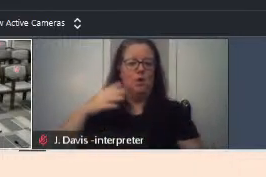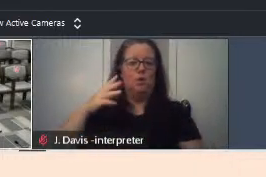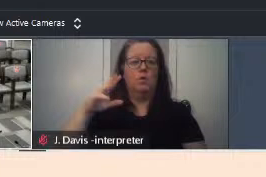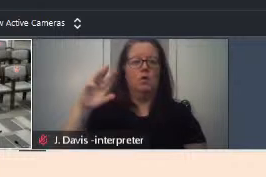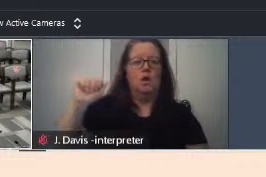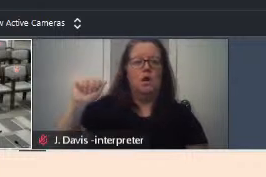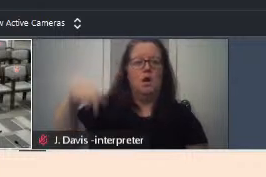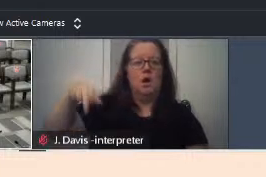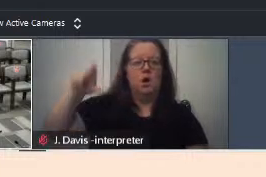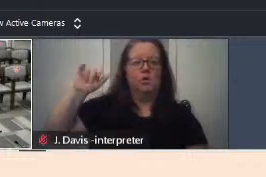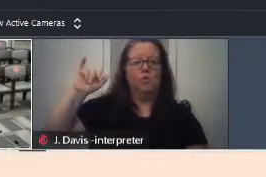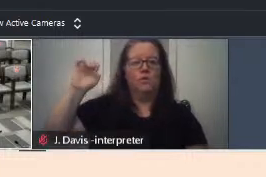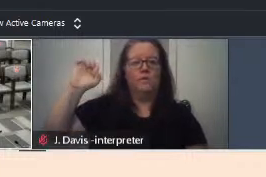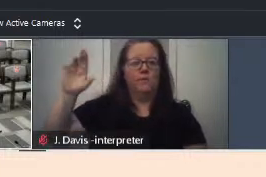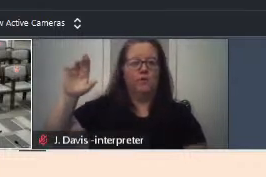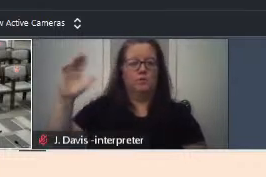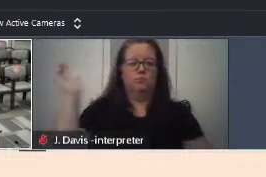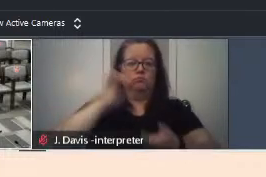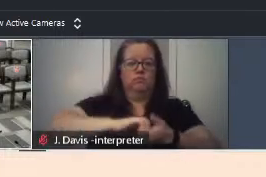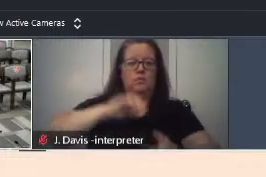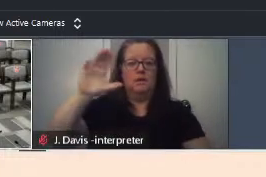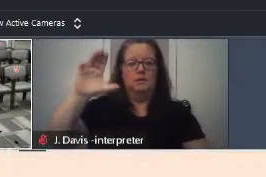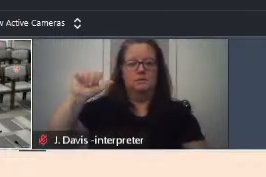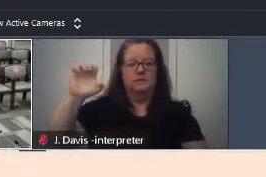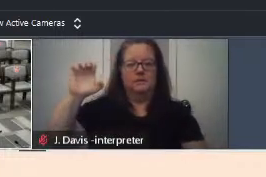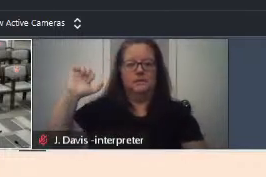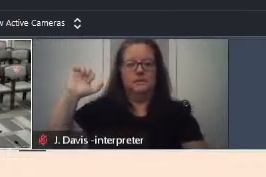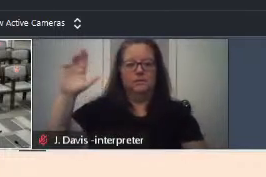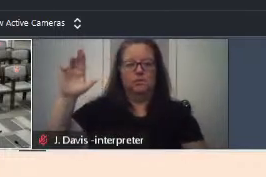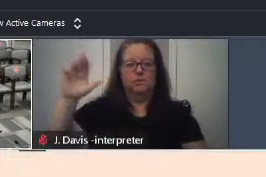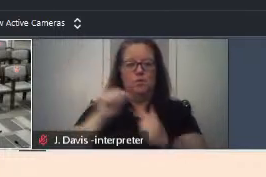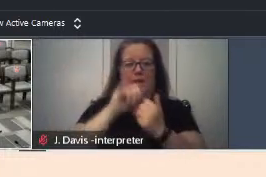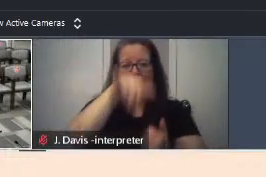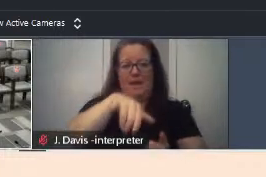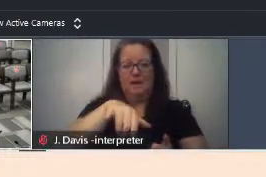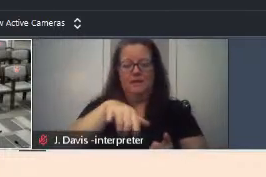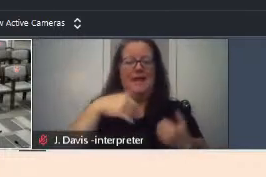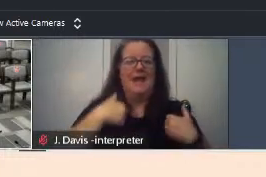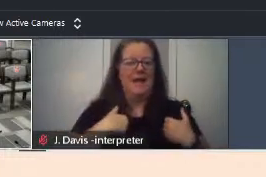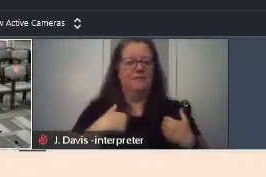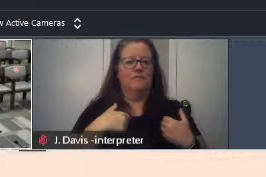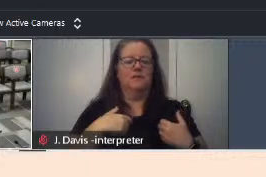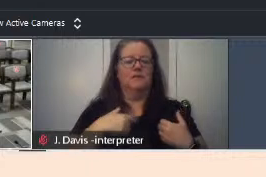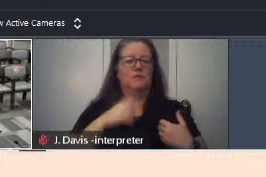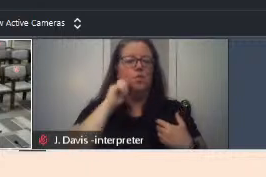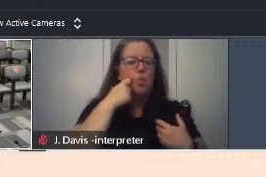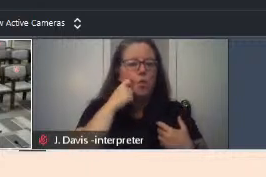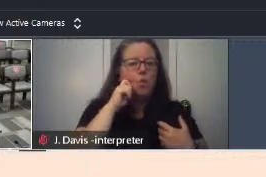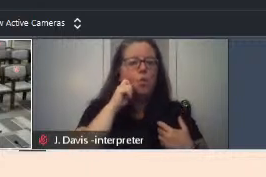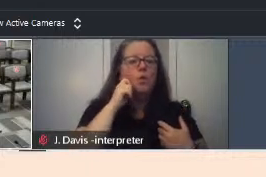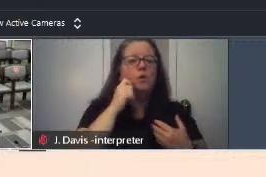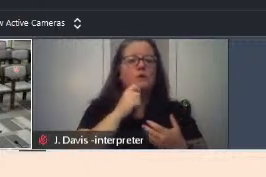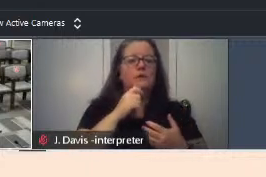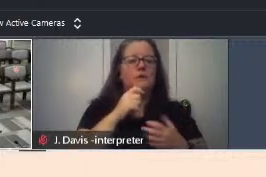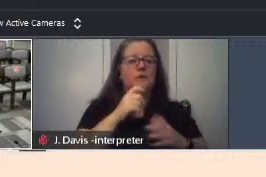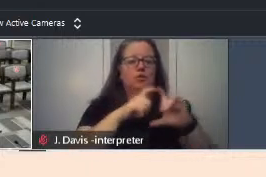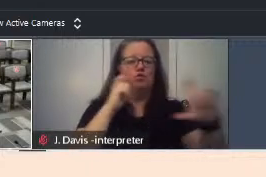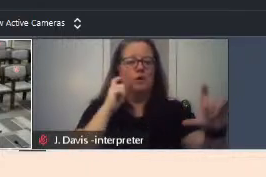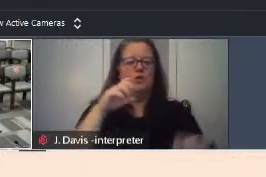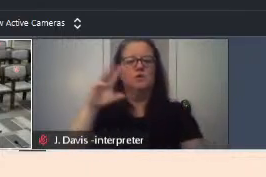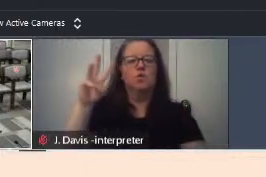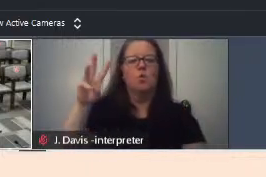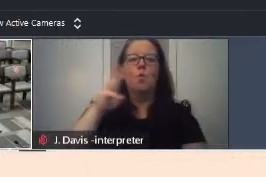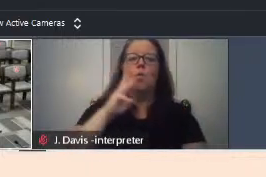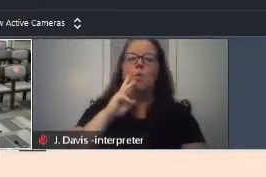we work with Caesar on that as well. They have a pretty neat trailer. It's Water on Wheels. It goes out to schools and in